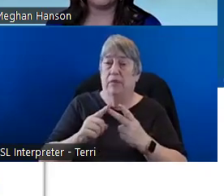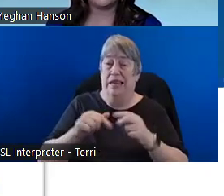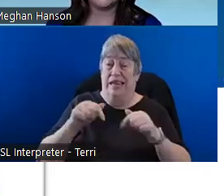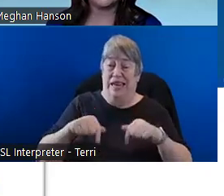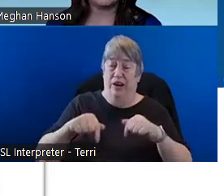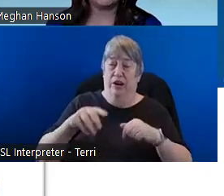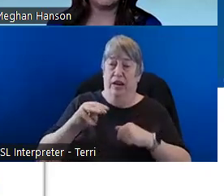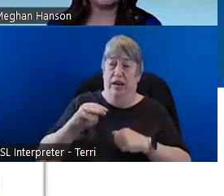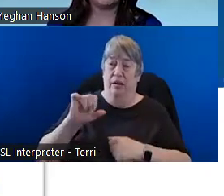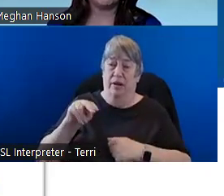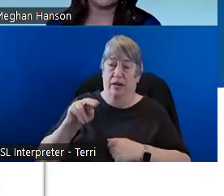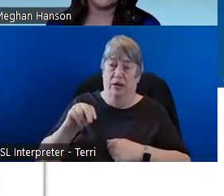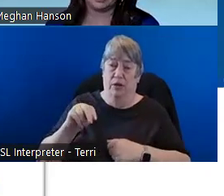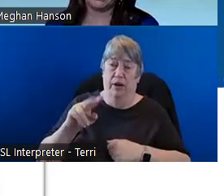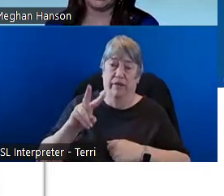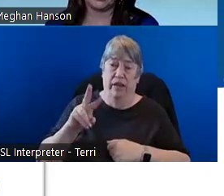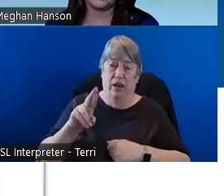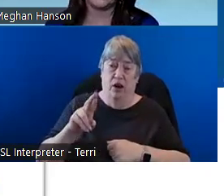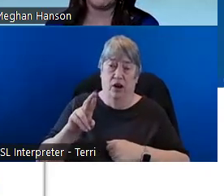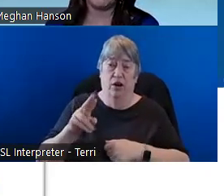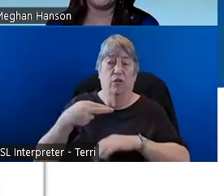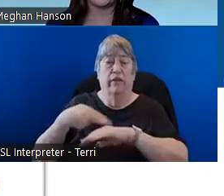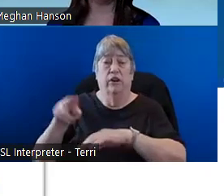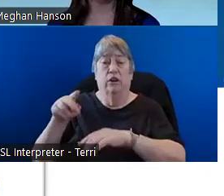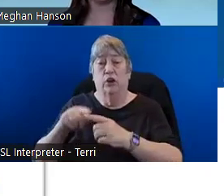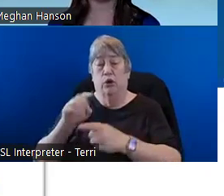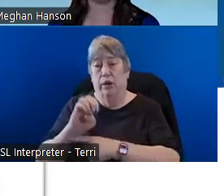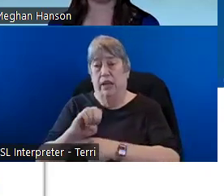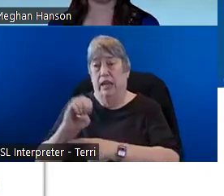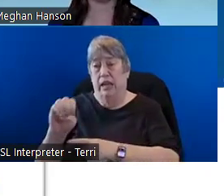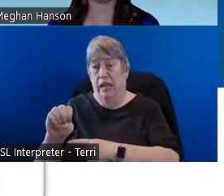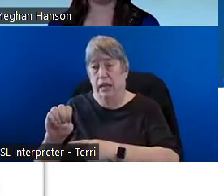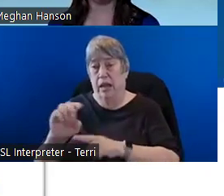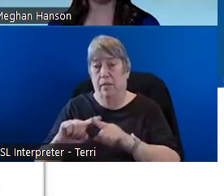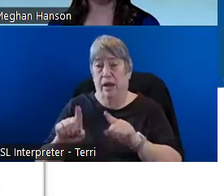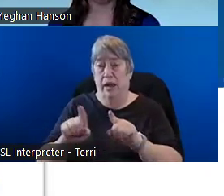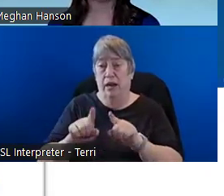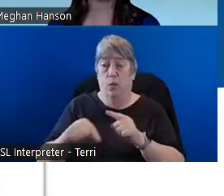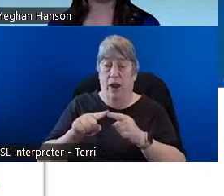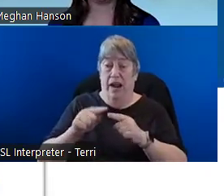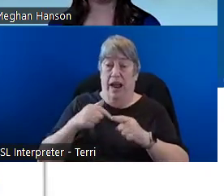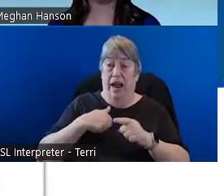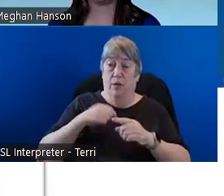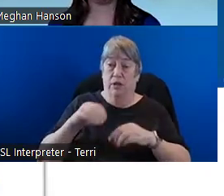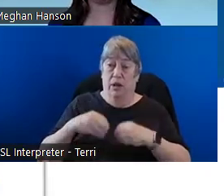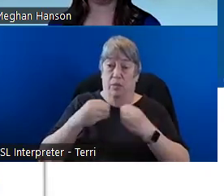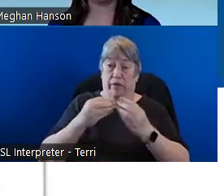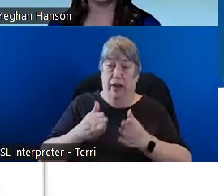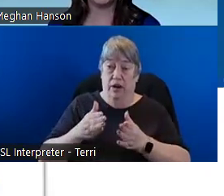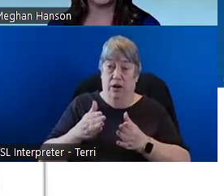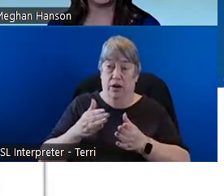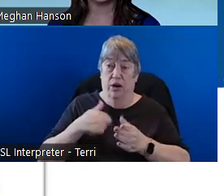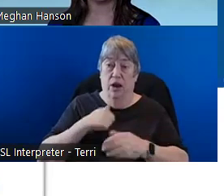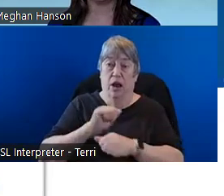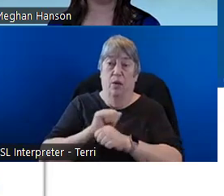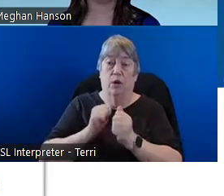is referring to the extended employment program because, again, we serve a lot of the same people. But I also, when I was a provider, worked a lot with our local